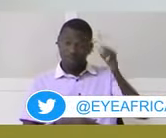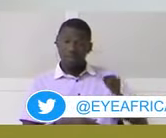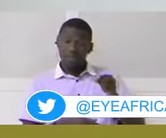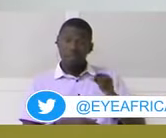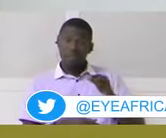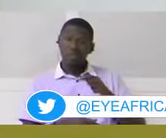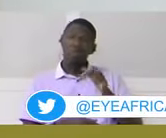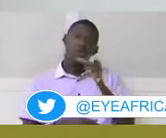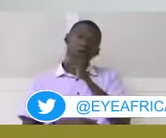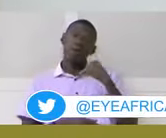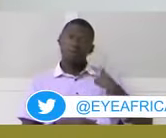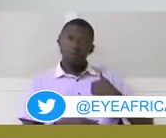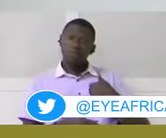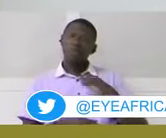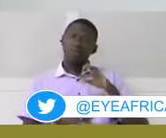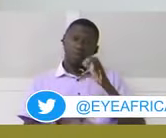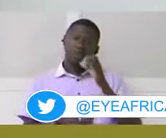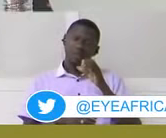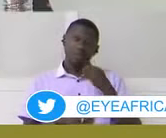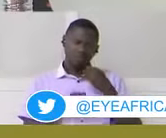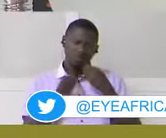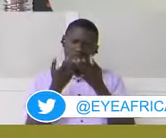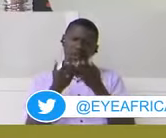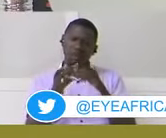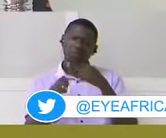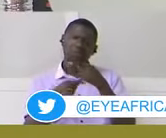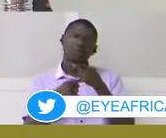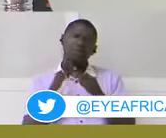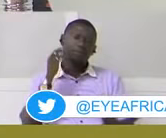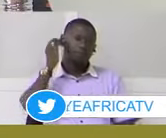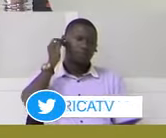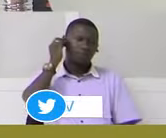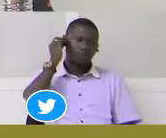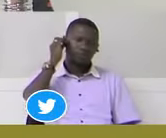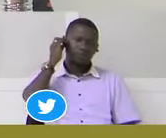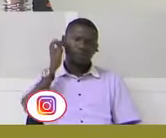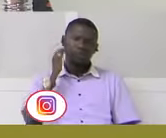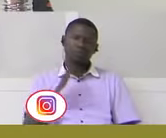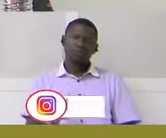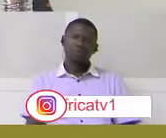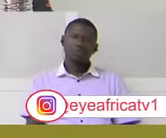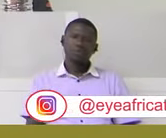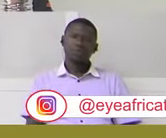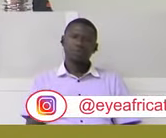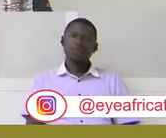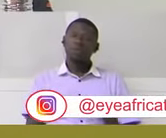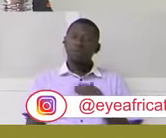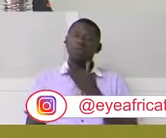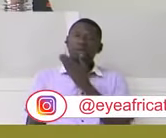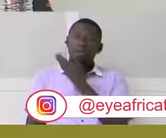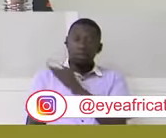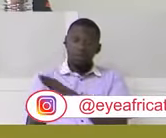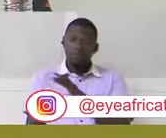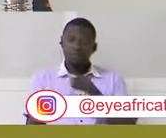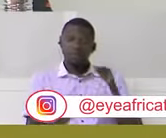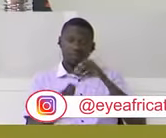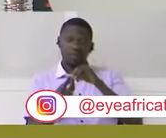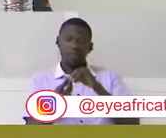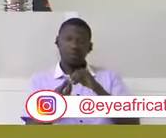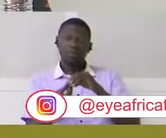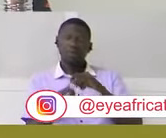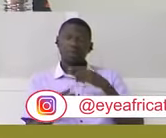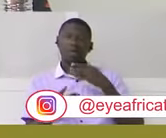mu ya sabul. We will leave the point and allow the commission to deduct whatever they want to from your